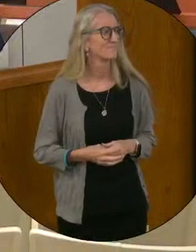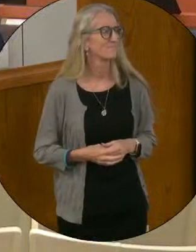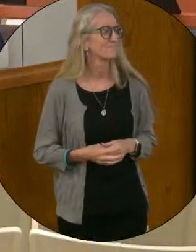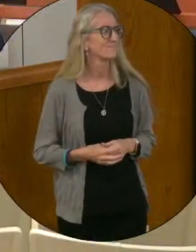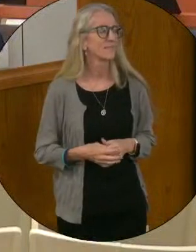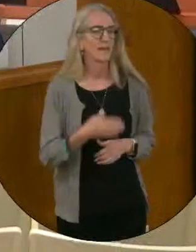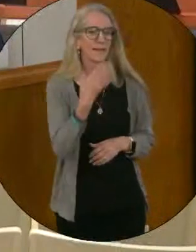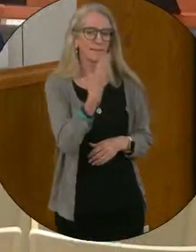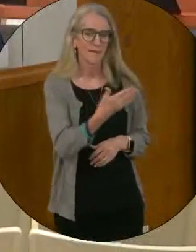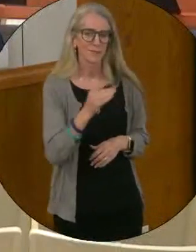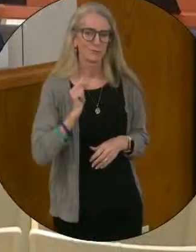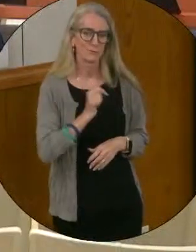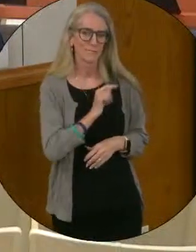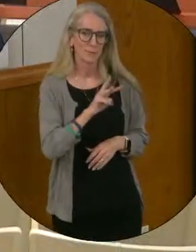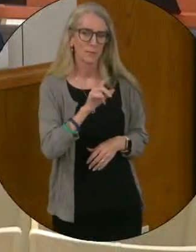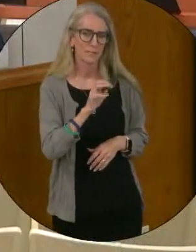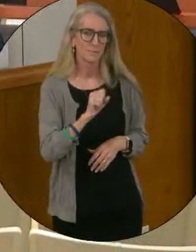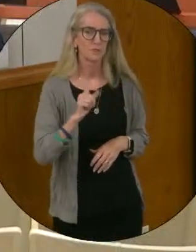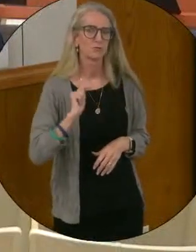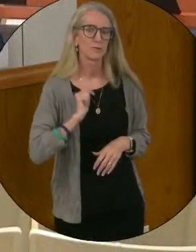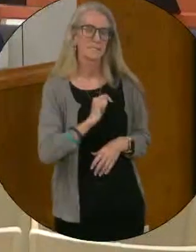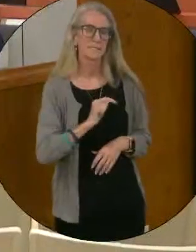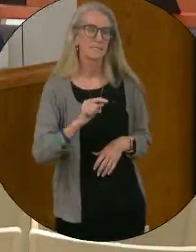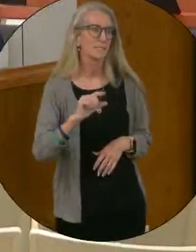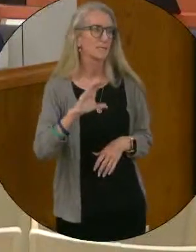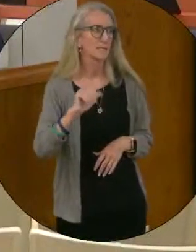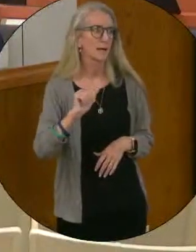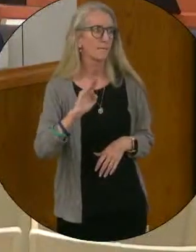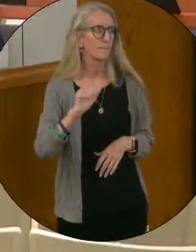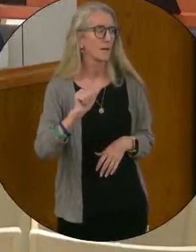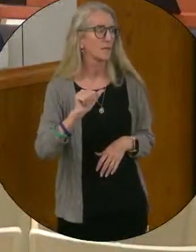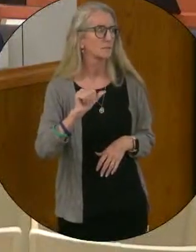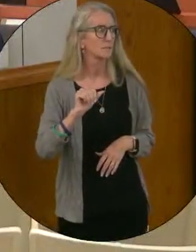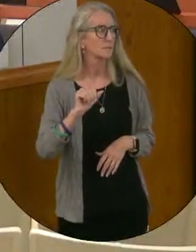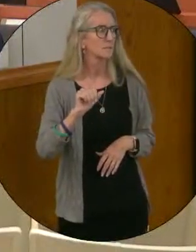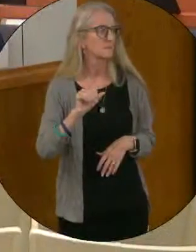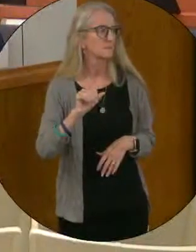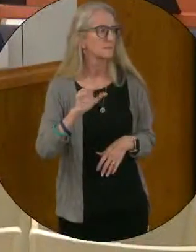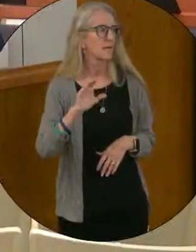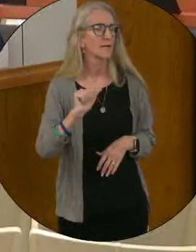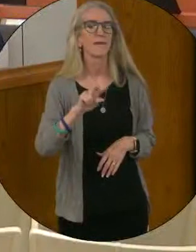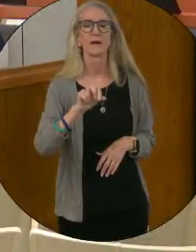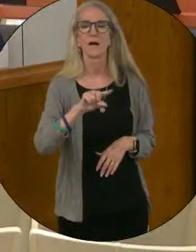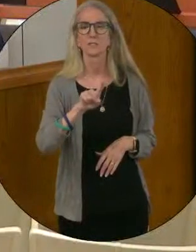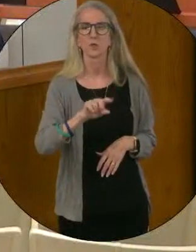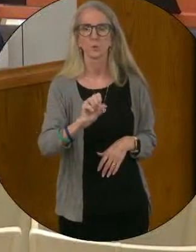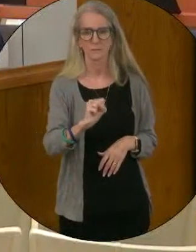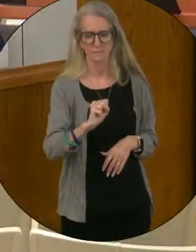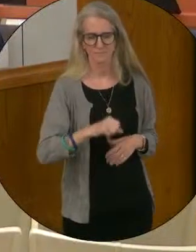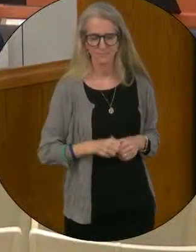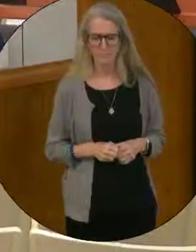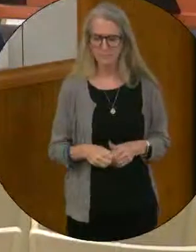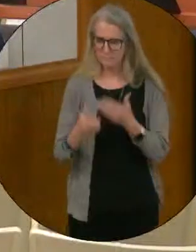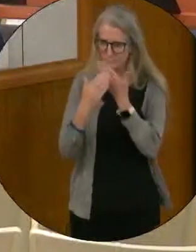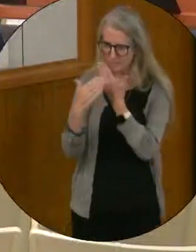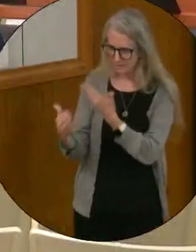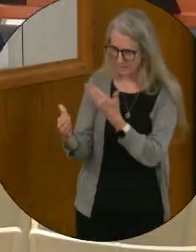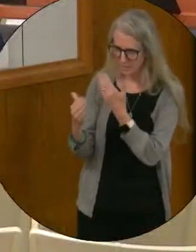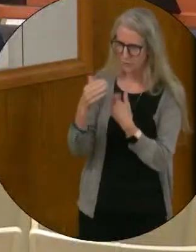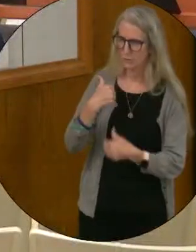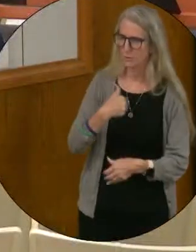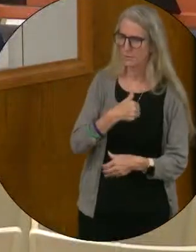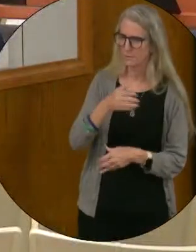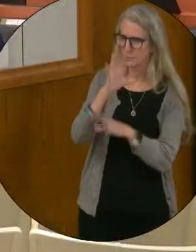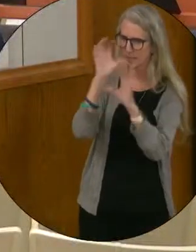Thank you, Trustee Williams. Trustee Cavazos? Thank you, Madam President, and thank you, Dr. Barton, Ms. Moore, and Ms. Adams for